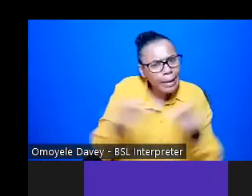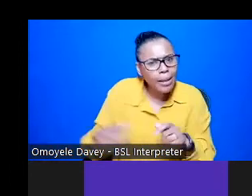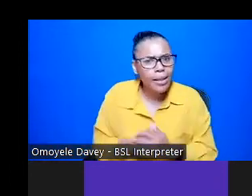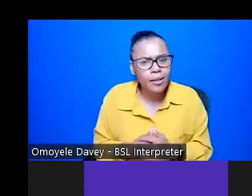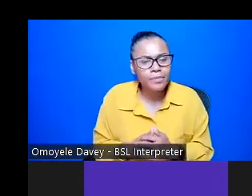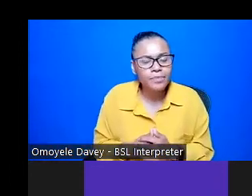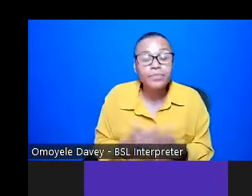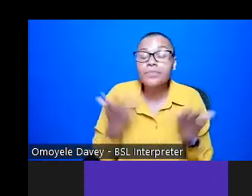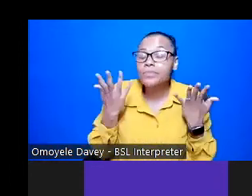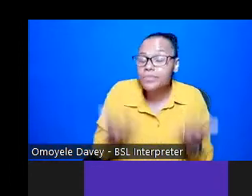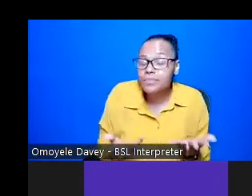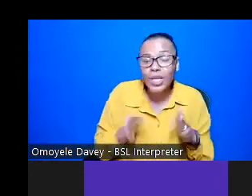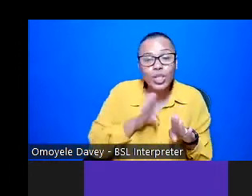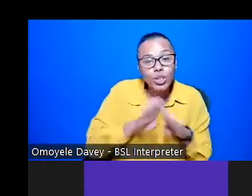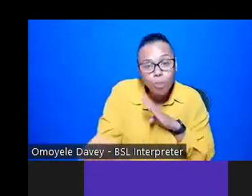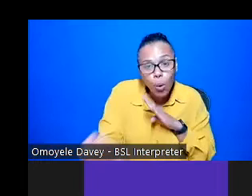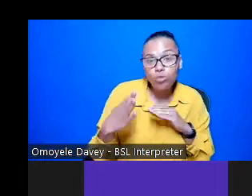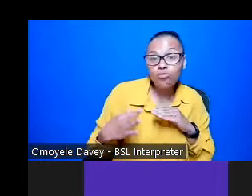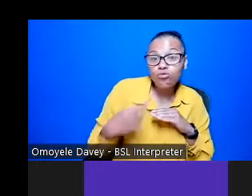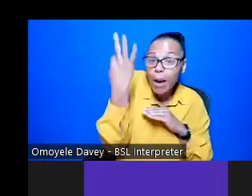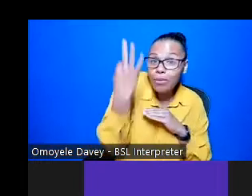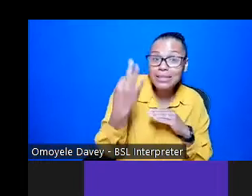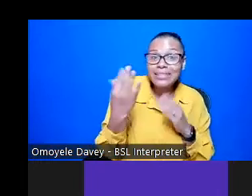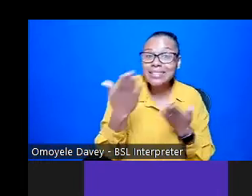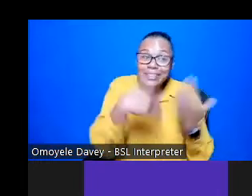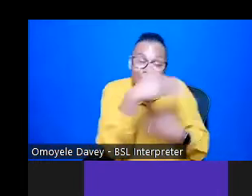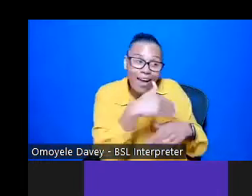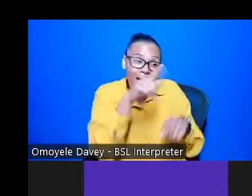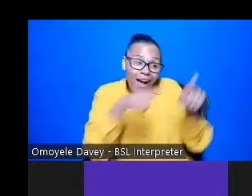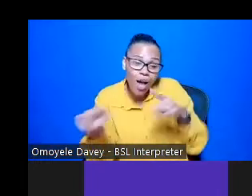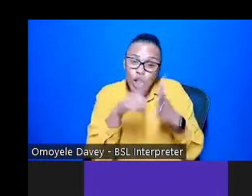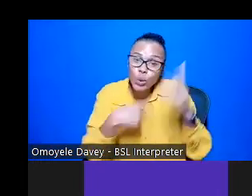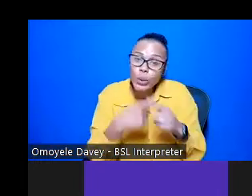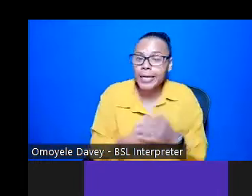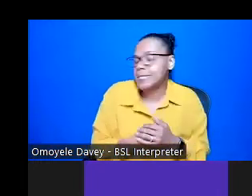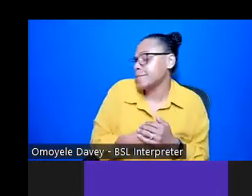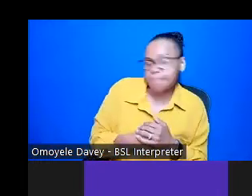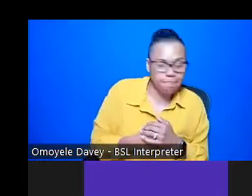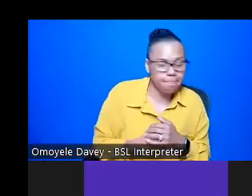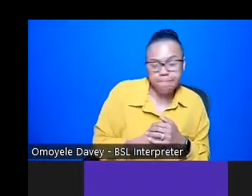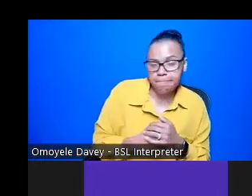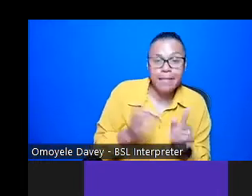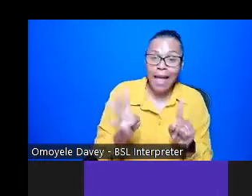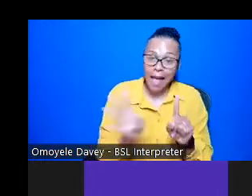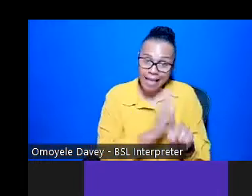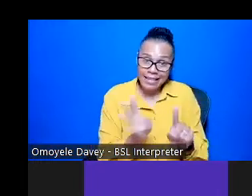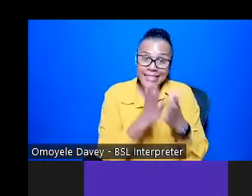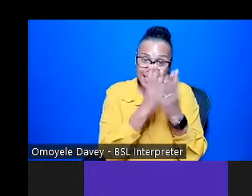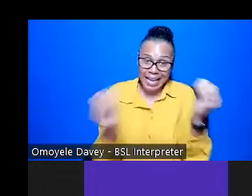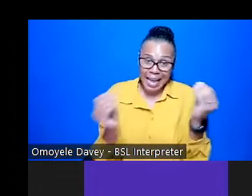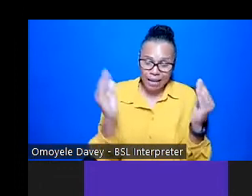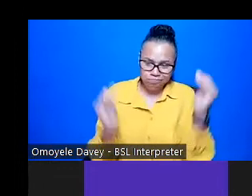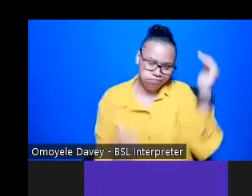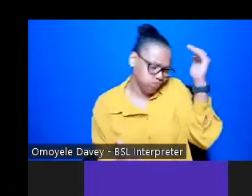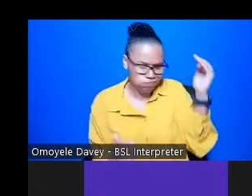Currently, sport is not representative of the UK population. The ethnicity gap exists